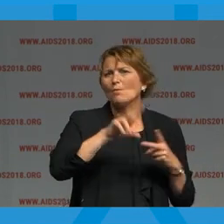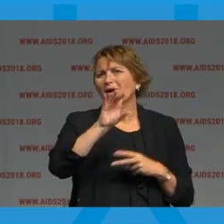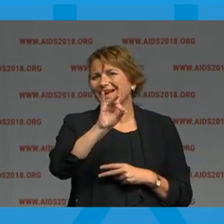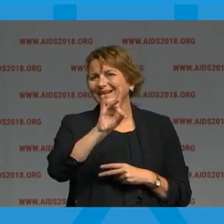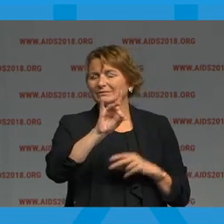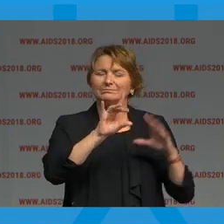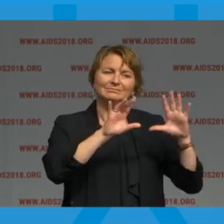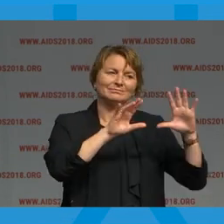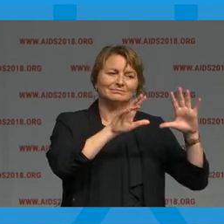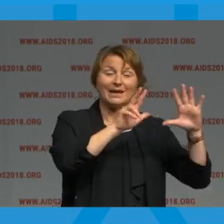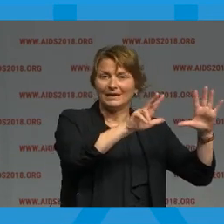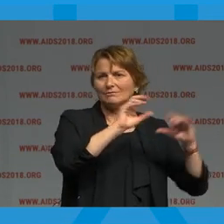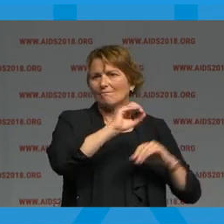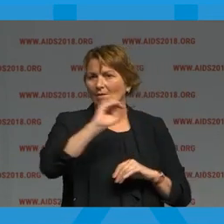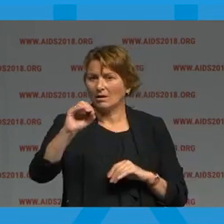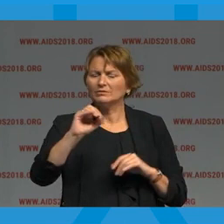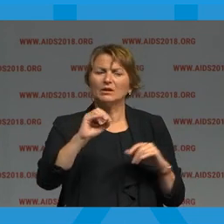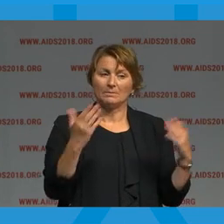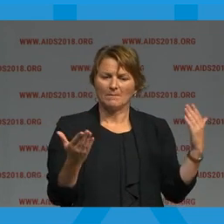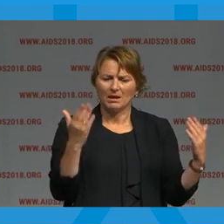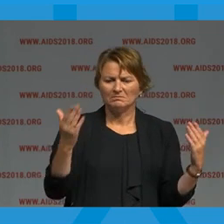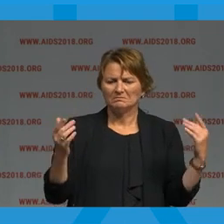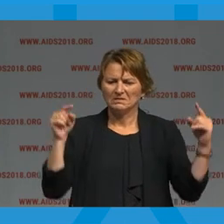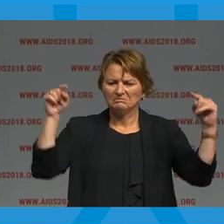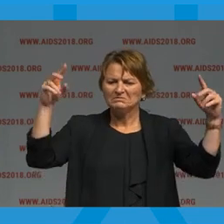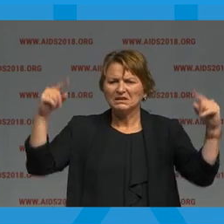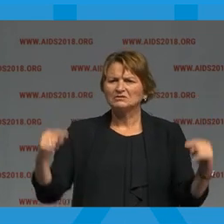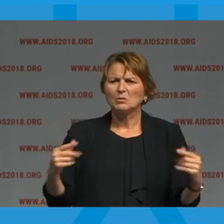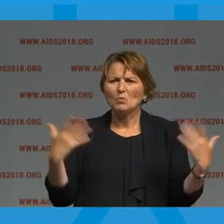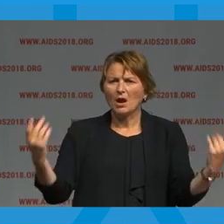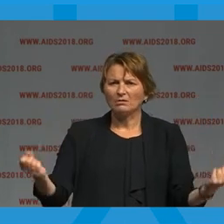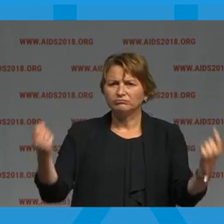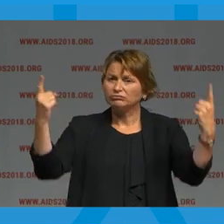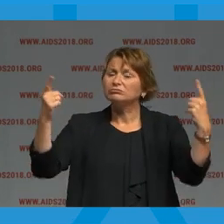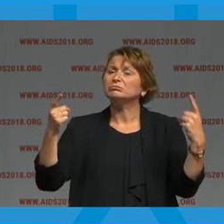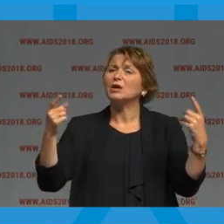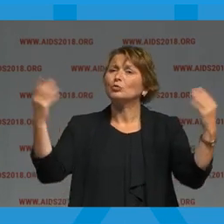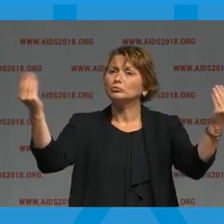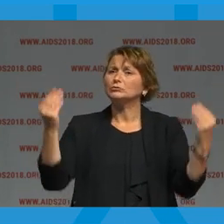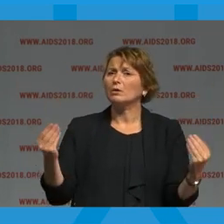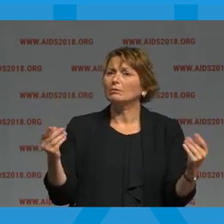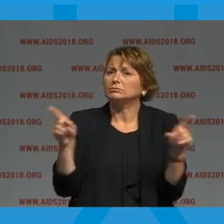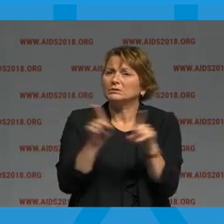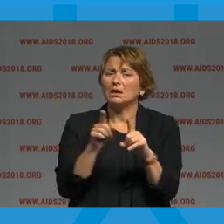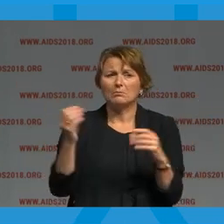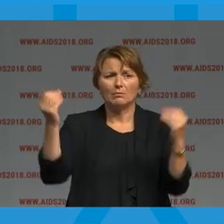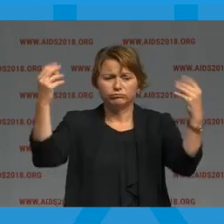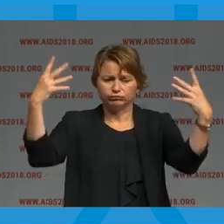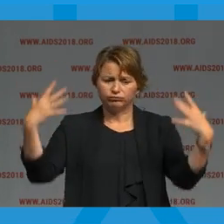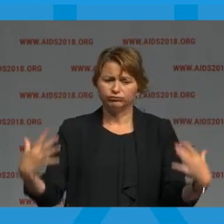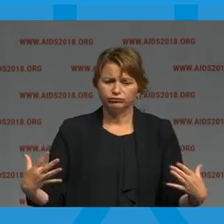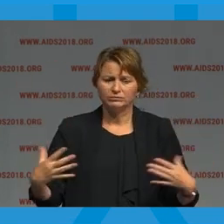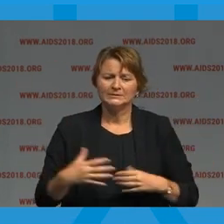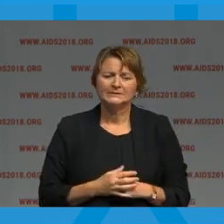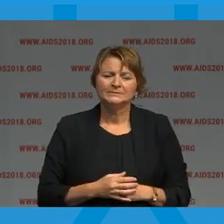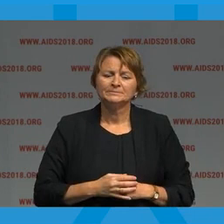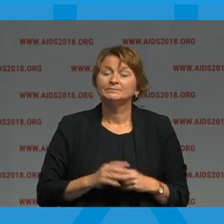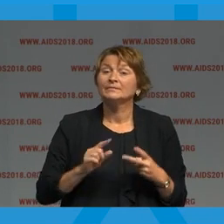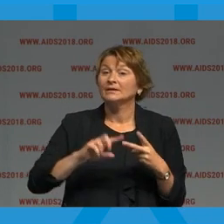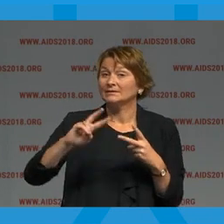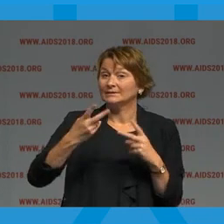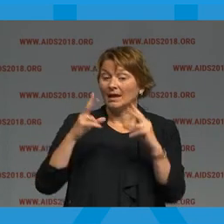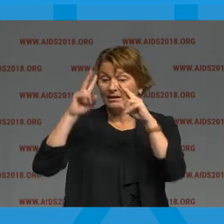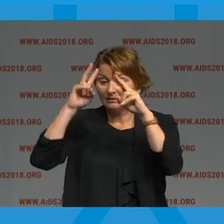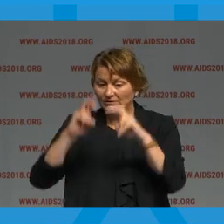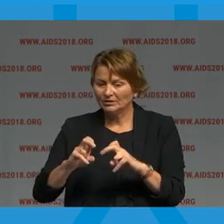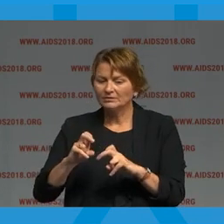were tested against efavirenz, and the results were pretty similar among the 3 arms. The second study is an